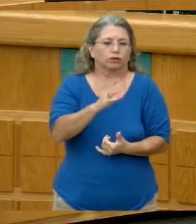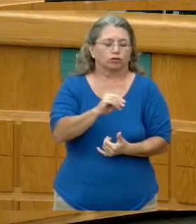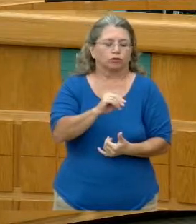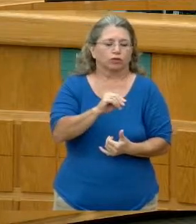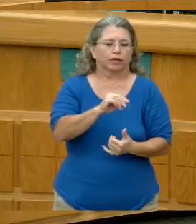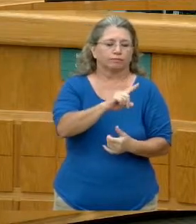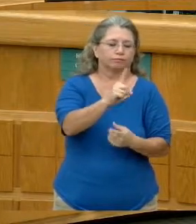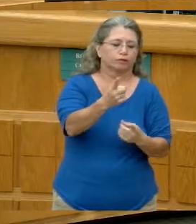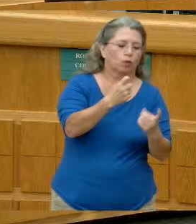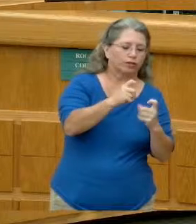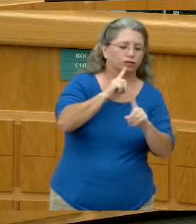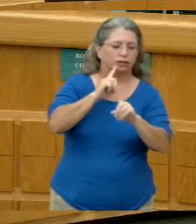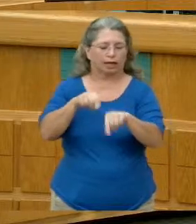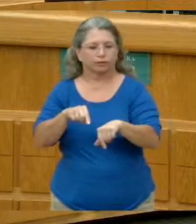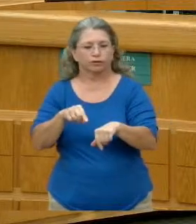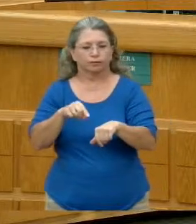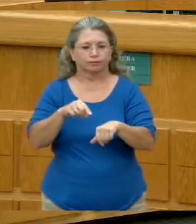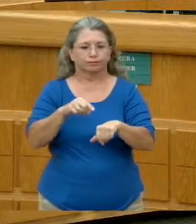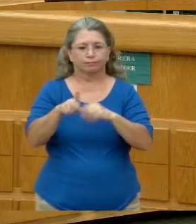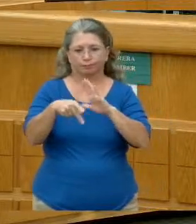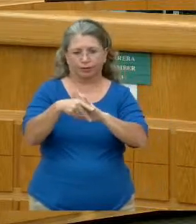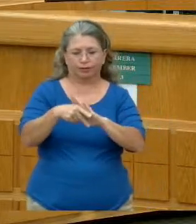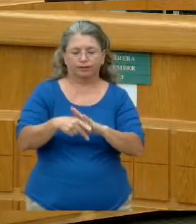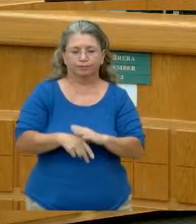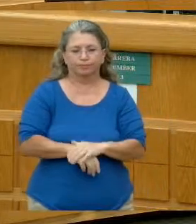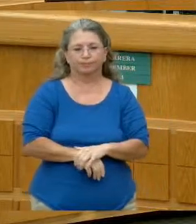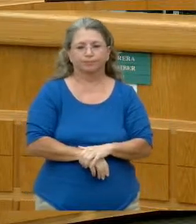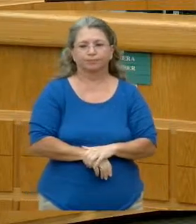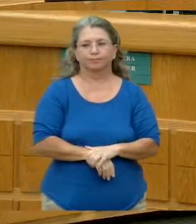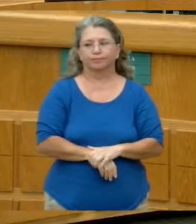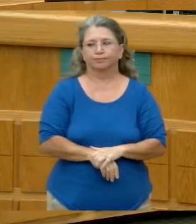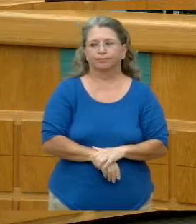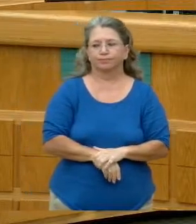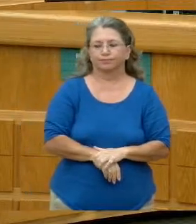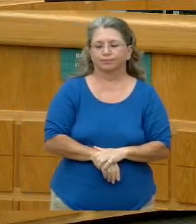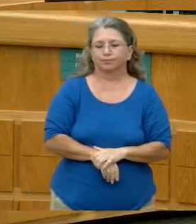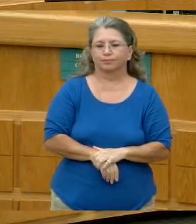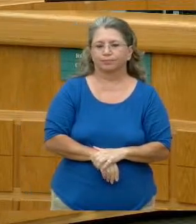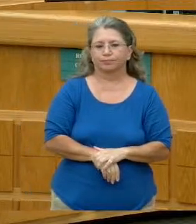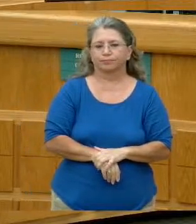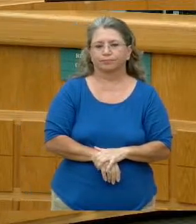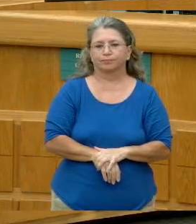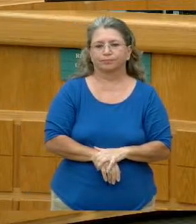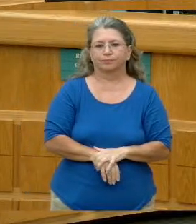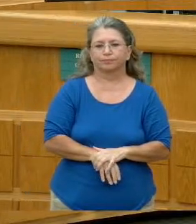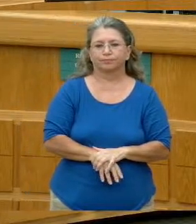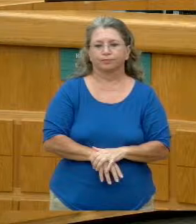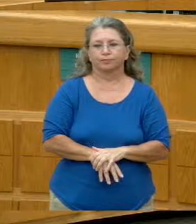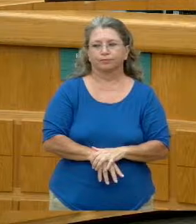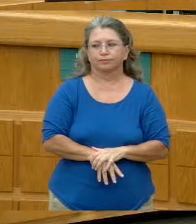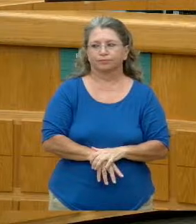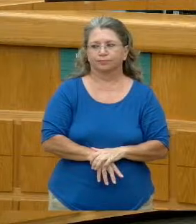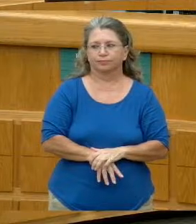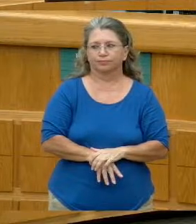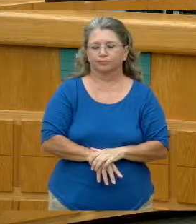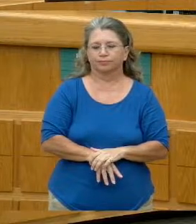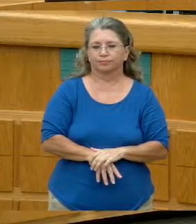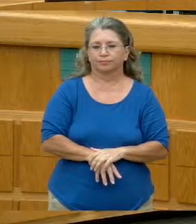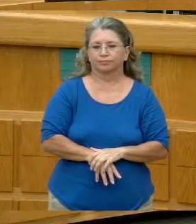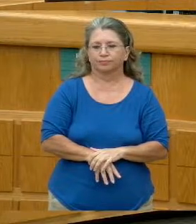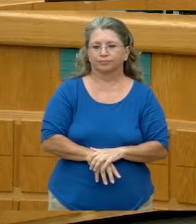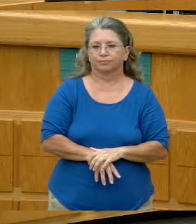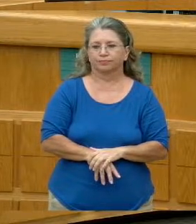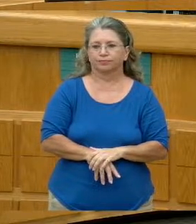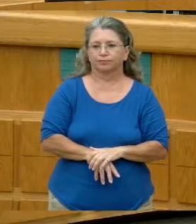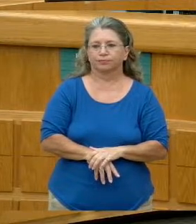cuanto al anuncio del número de bebés que hemos visto aquí en el condado de Nueces que han dado positivo al COVID-19, ha generado muchas preguntas adicionales. Vamos a